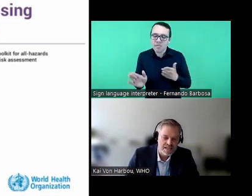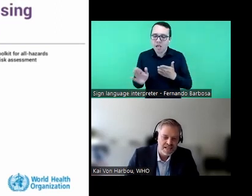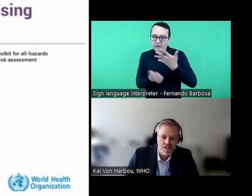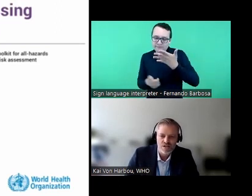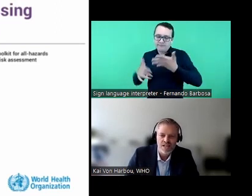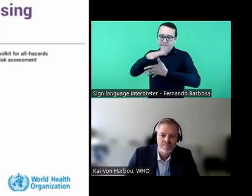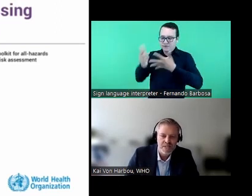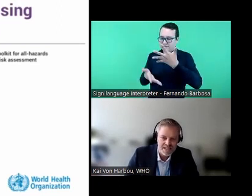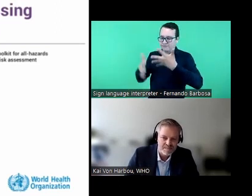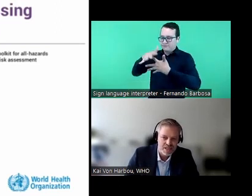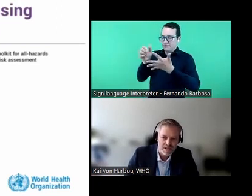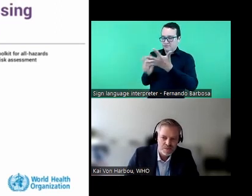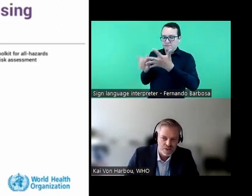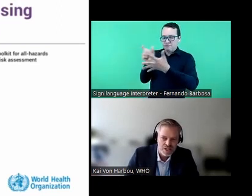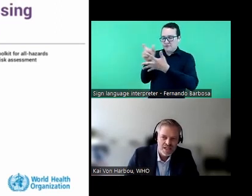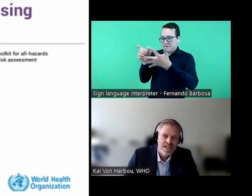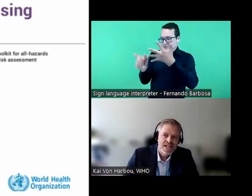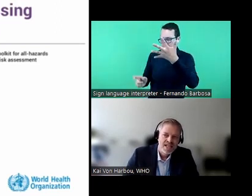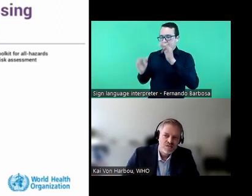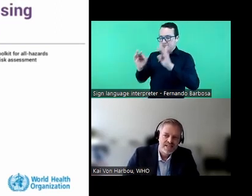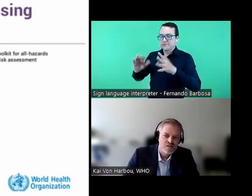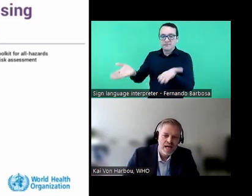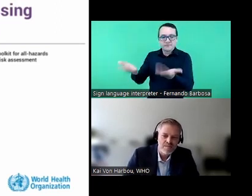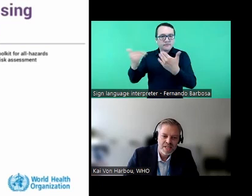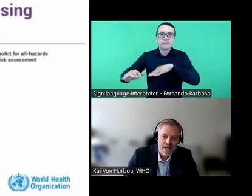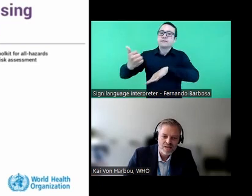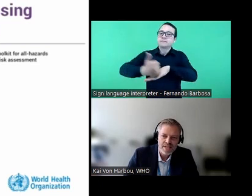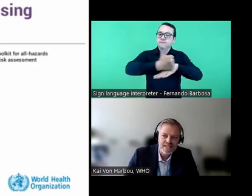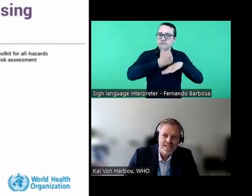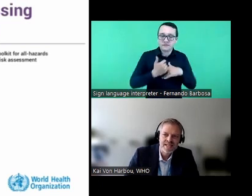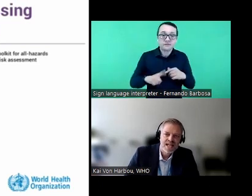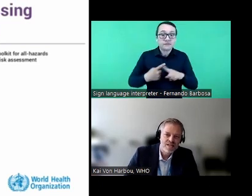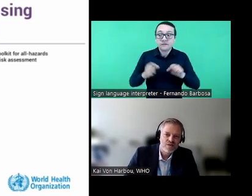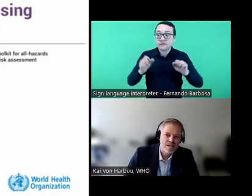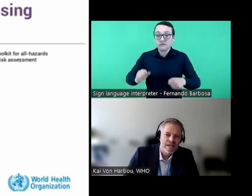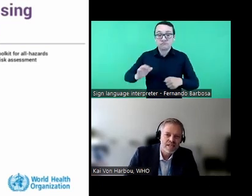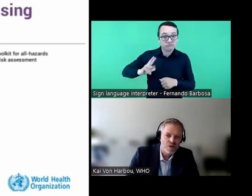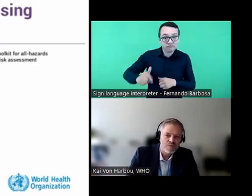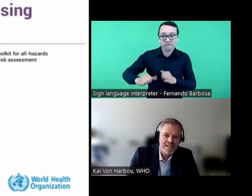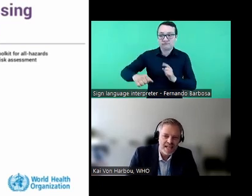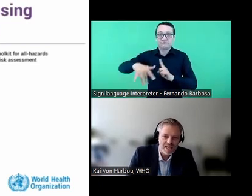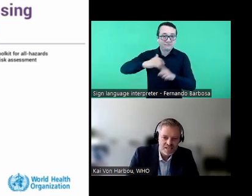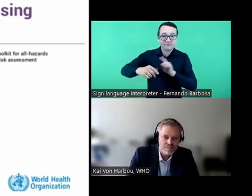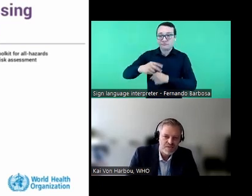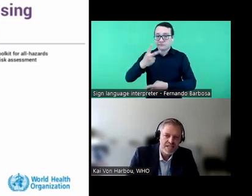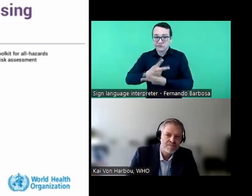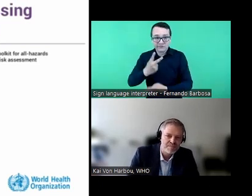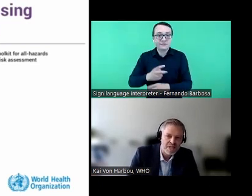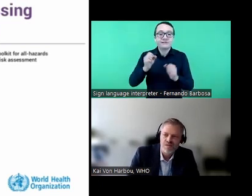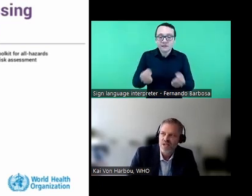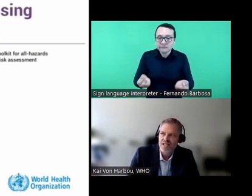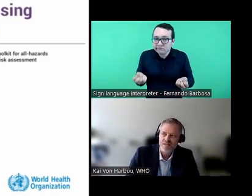and multi-sectoral and participatory approach, to describe and rank risks and to recommend appropriate actions to